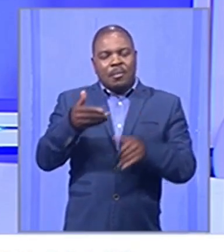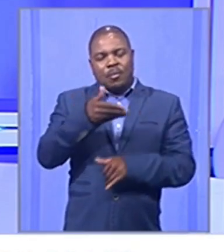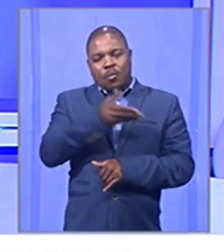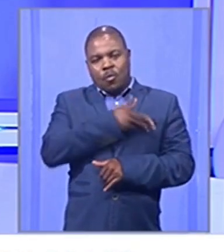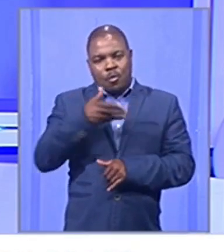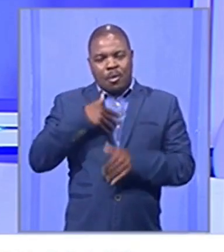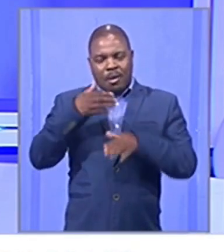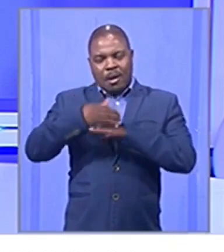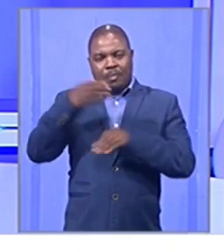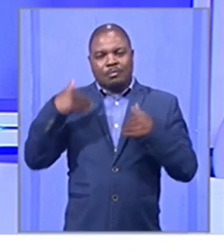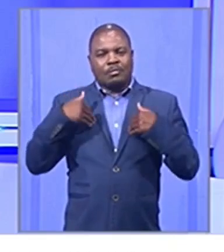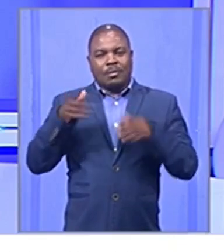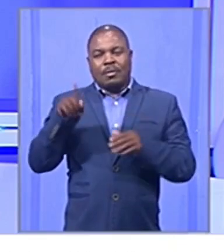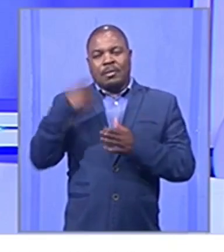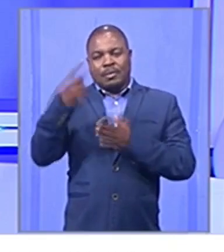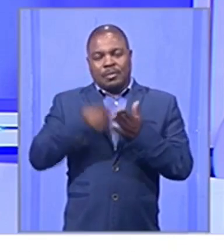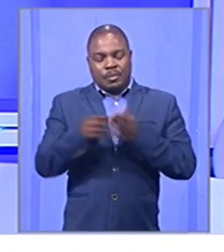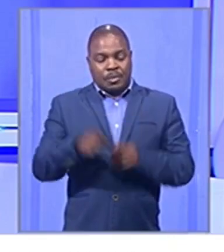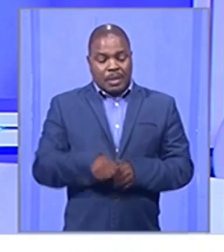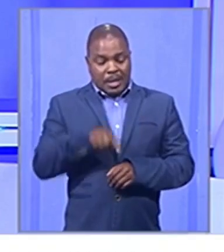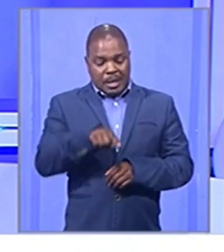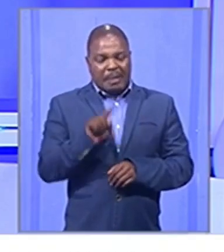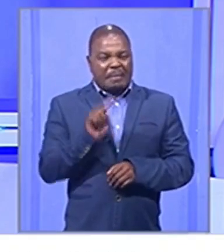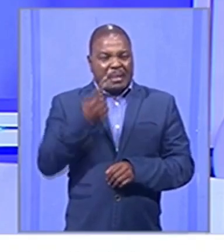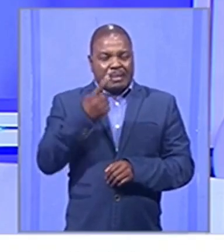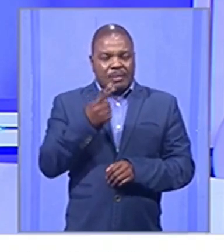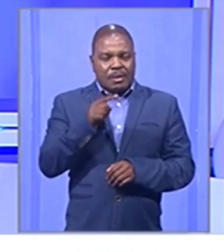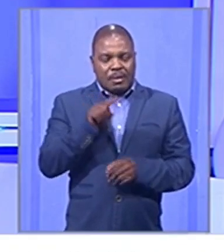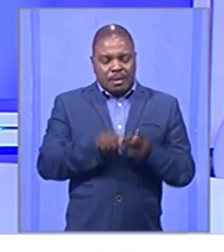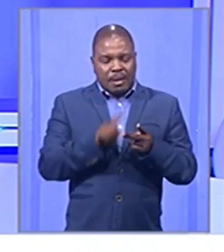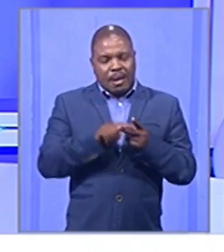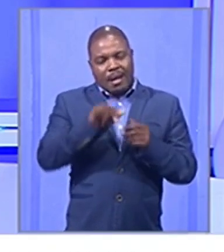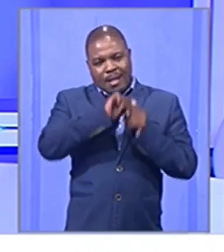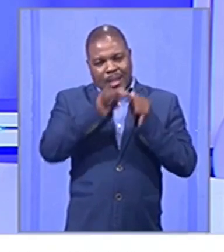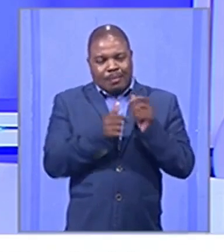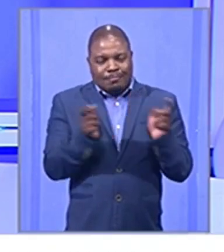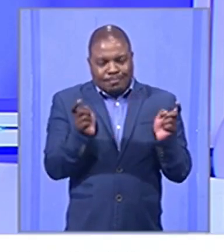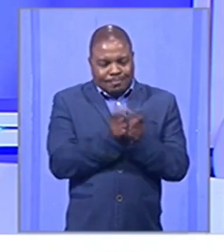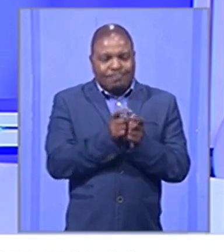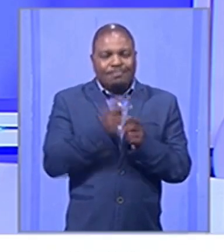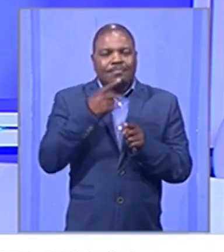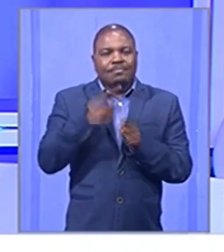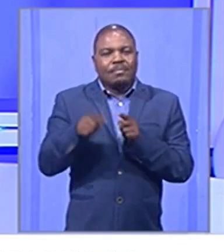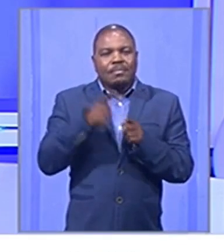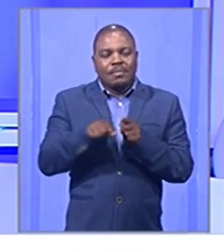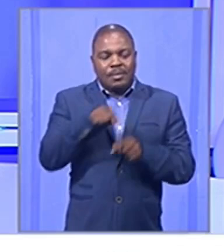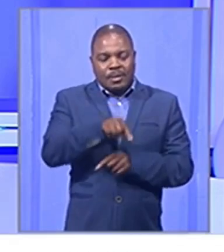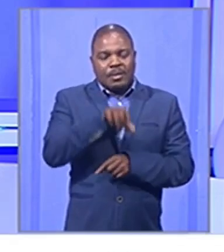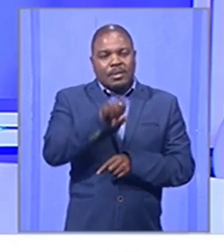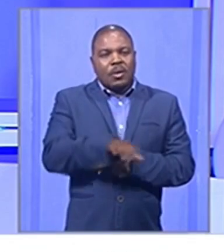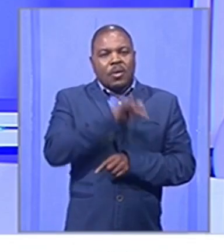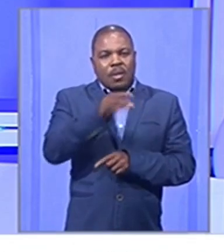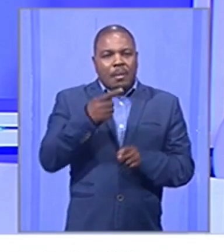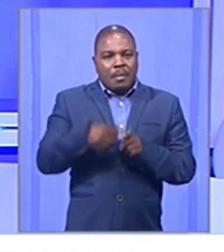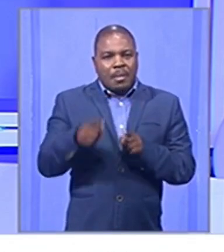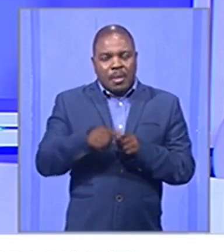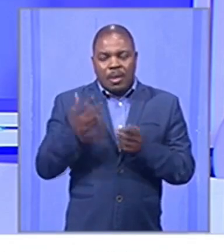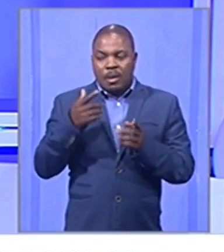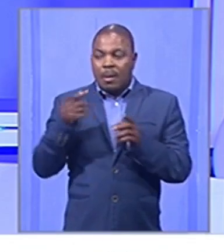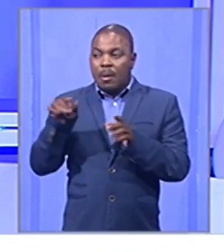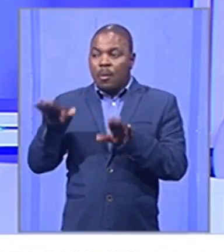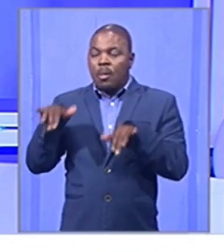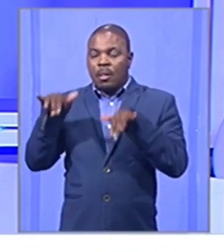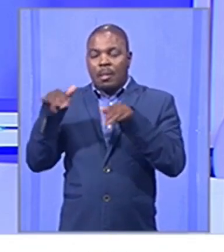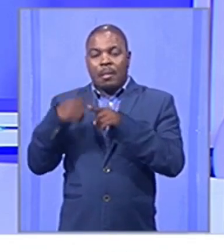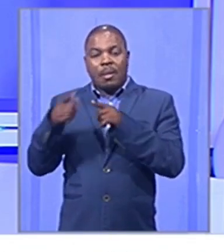e tlang. Motshameko ono ke ona fela ebile ke wa bofelo wa ipaakanyo wa Afrika Borwa kwa New Zealand le